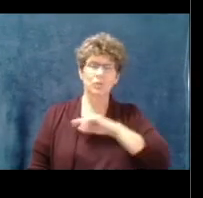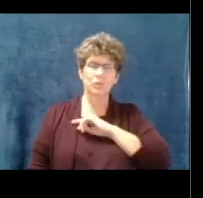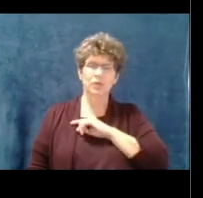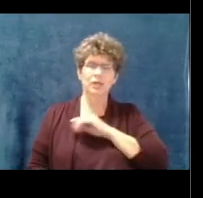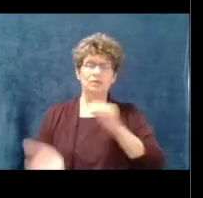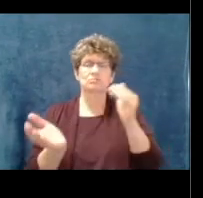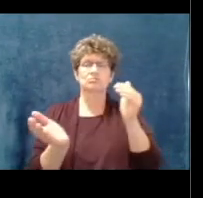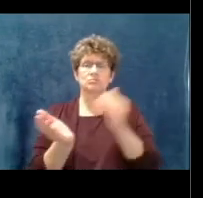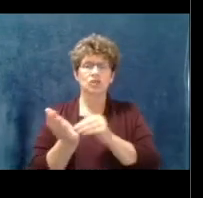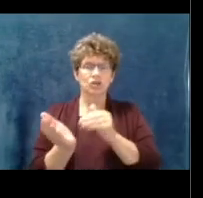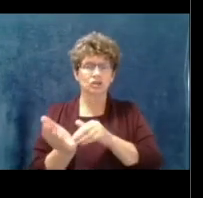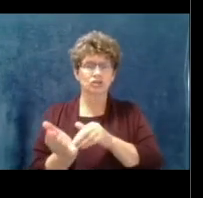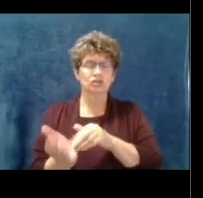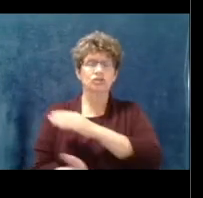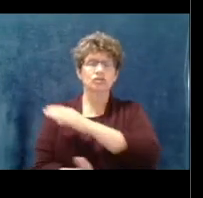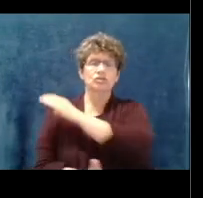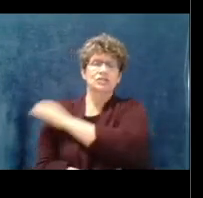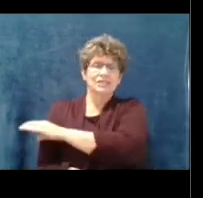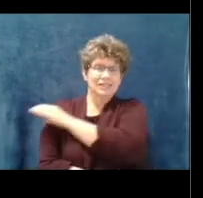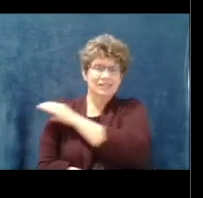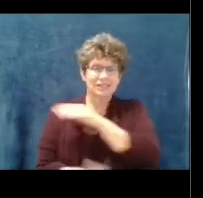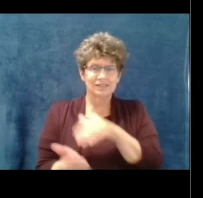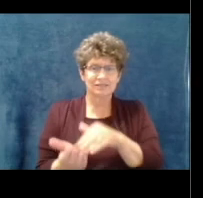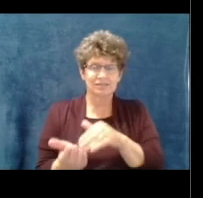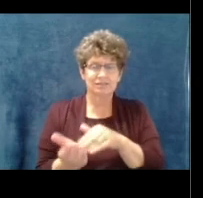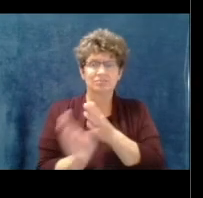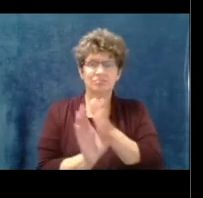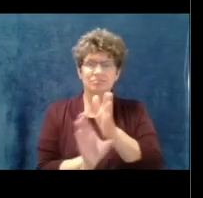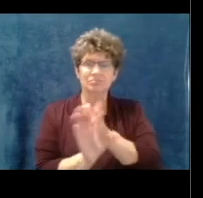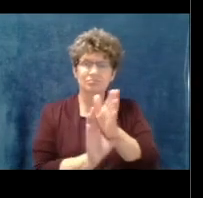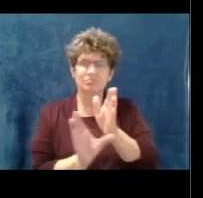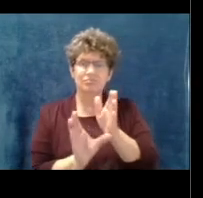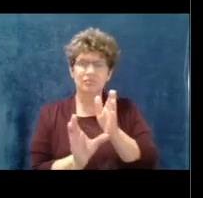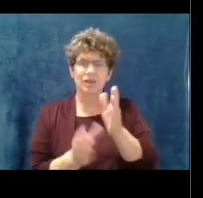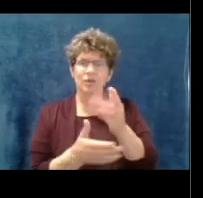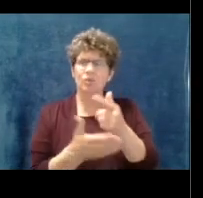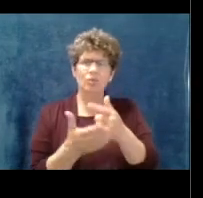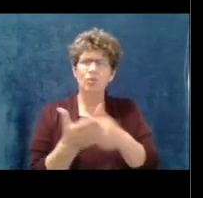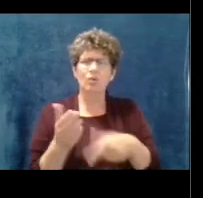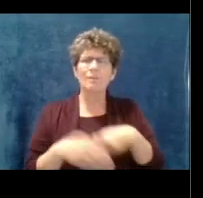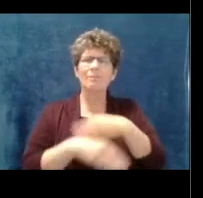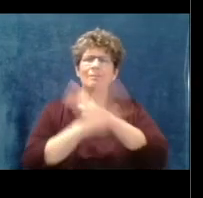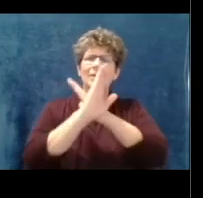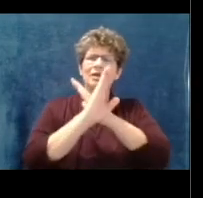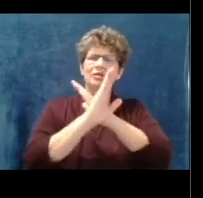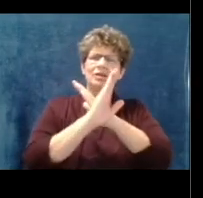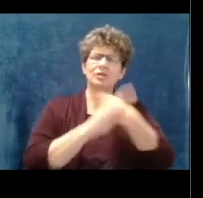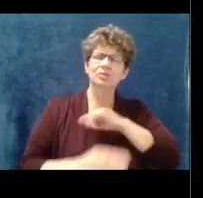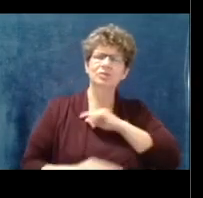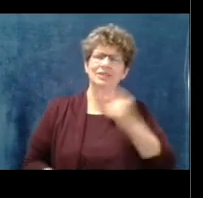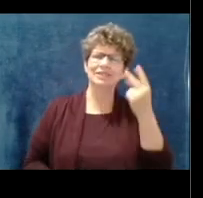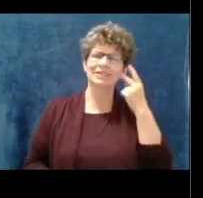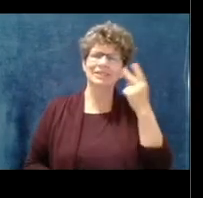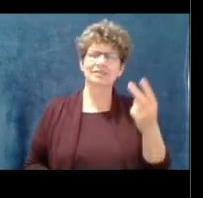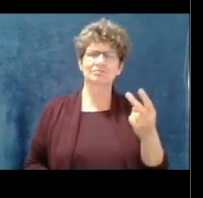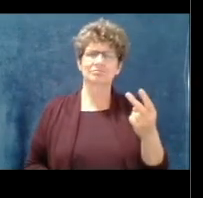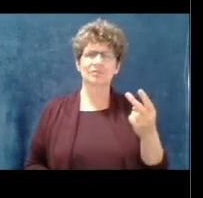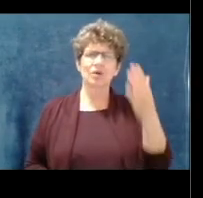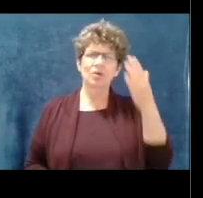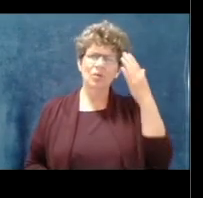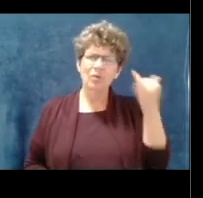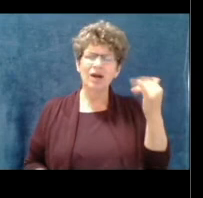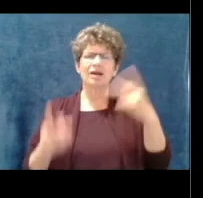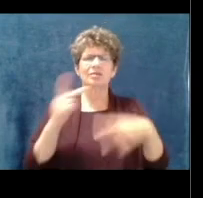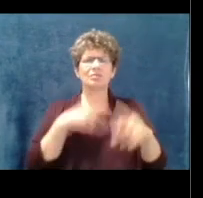clinicians, anyone, treating folks, what do you think are kind of some of the barriers to doing this kind of work? Why don't people do more